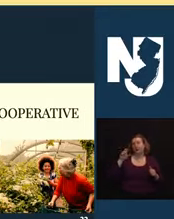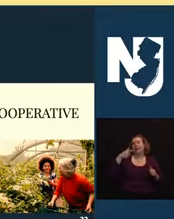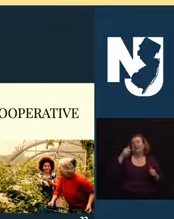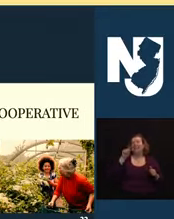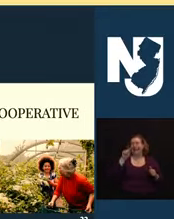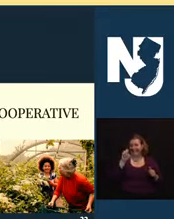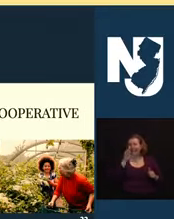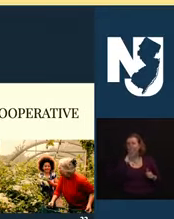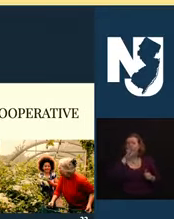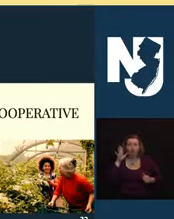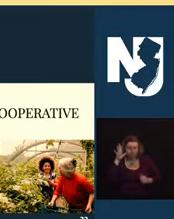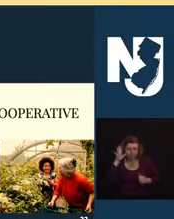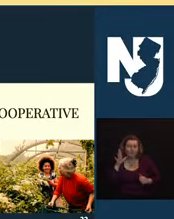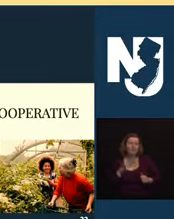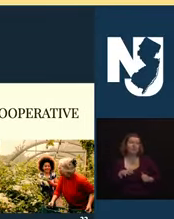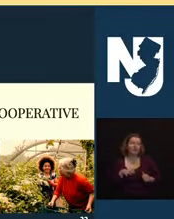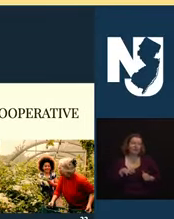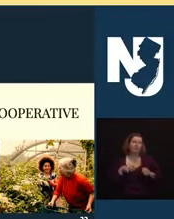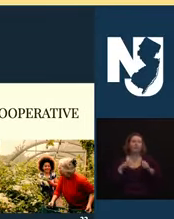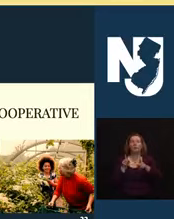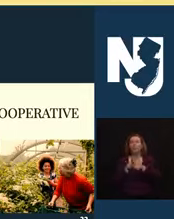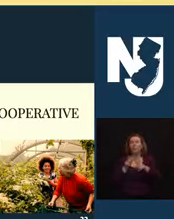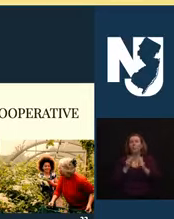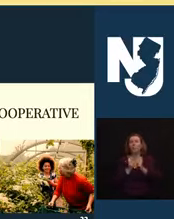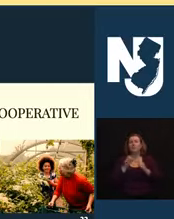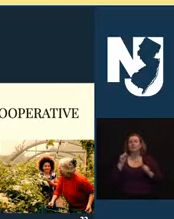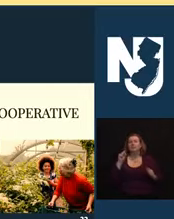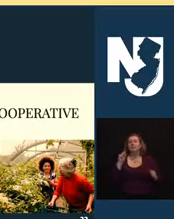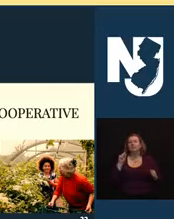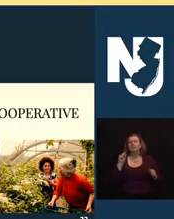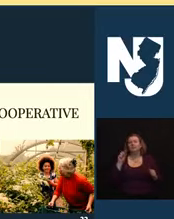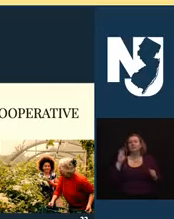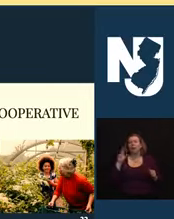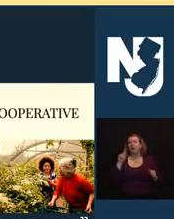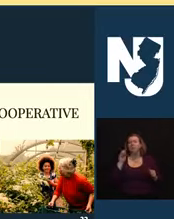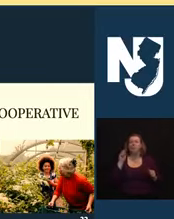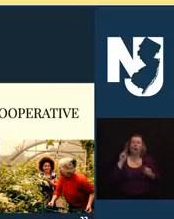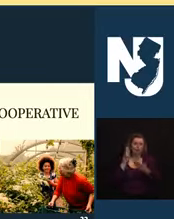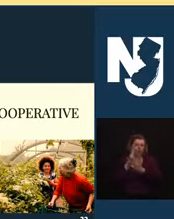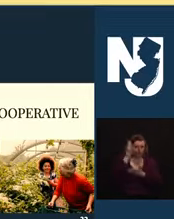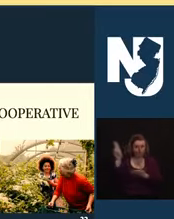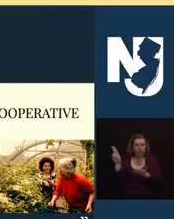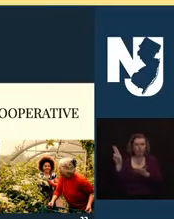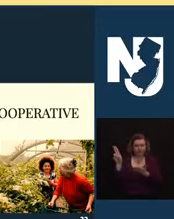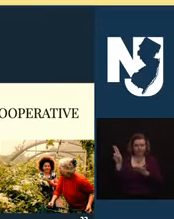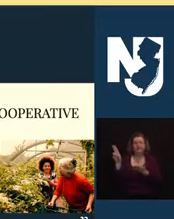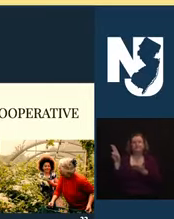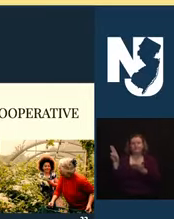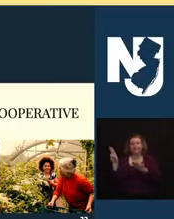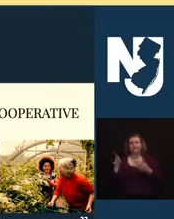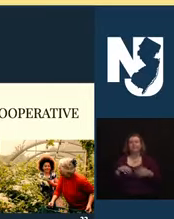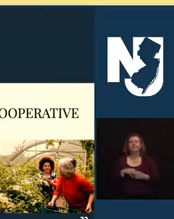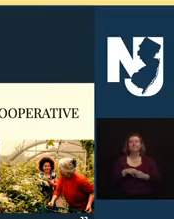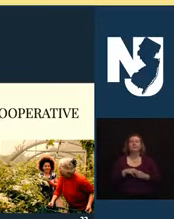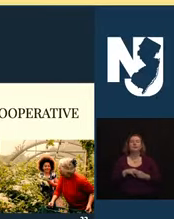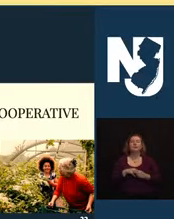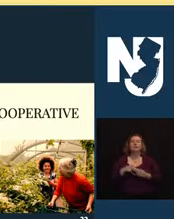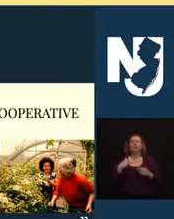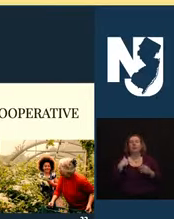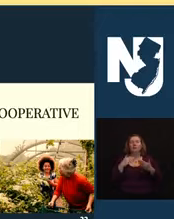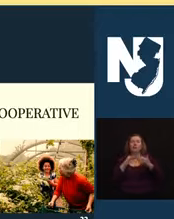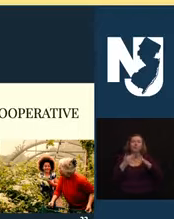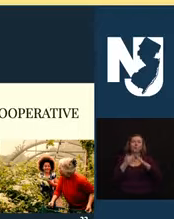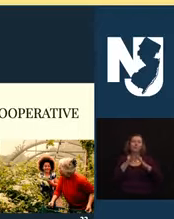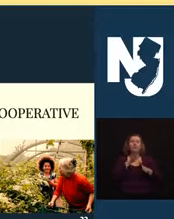and Stockton University. Other projects in the works include a teaching garden, a community garden allotment program, and